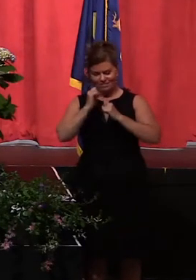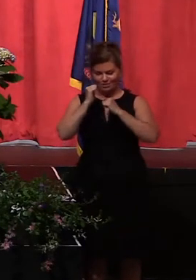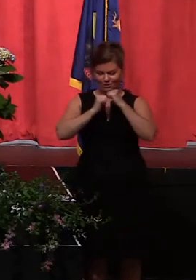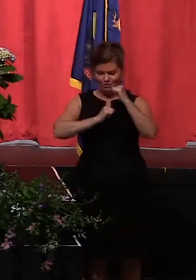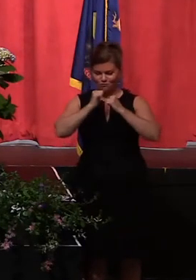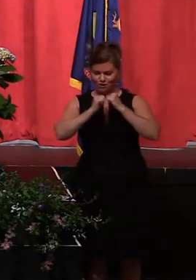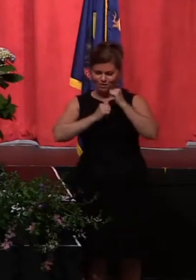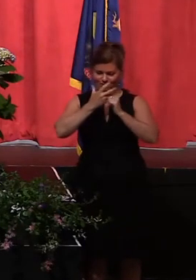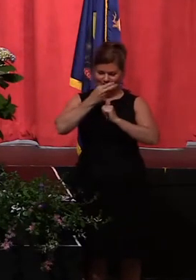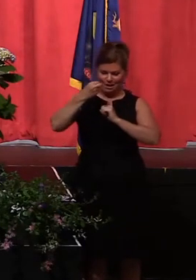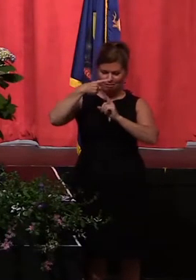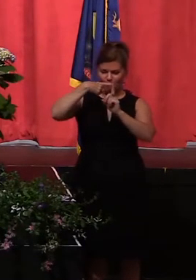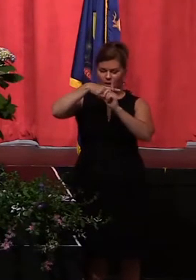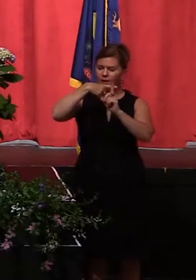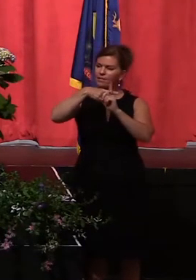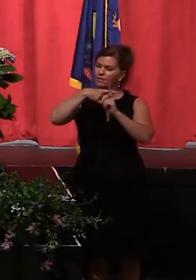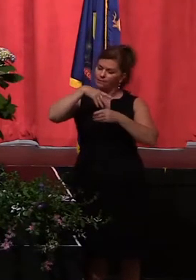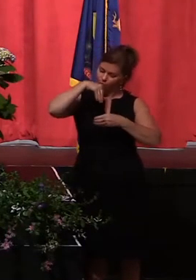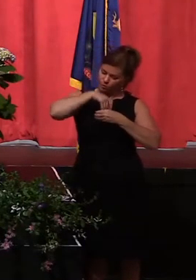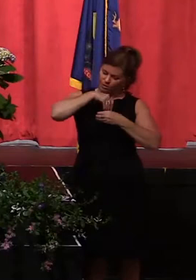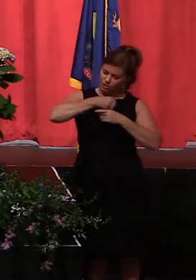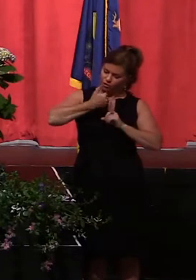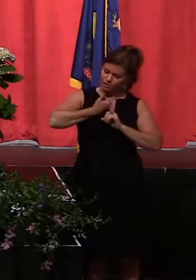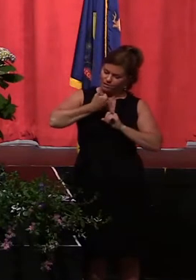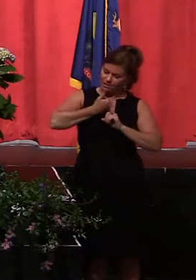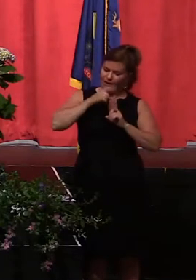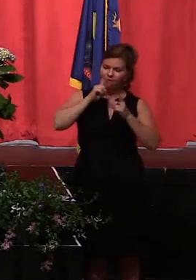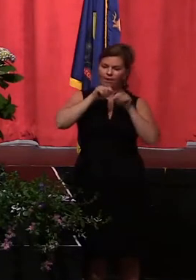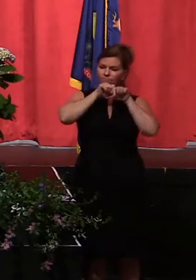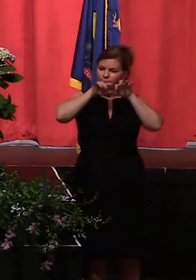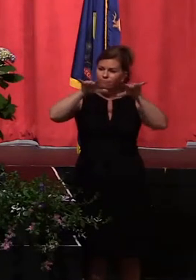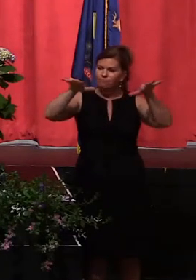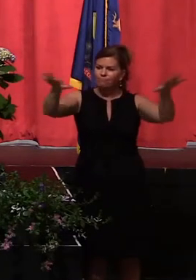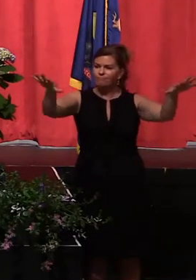and positively yourself, as well as others. Thank you.